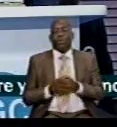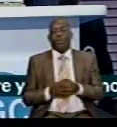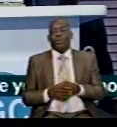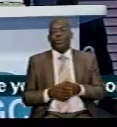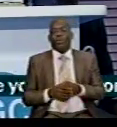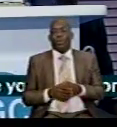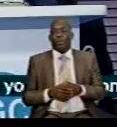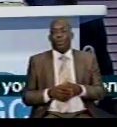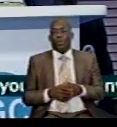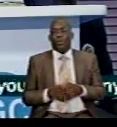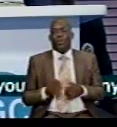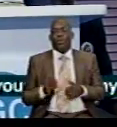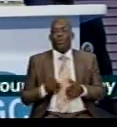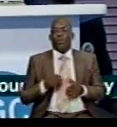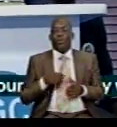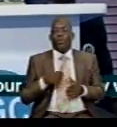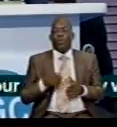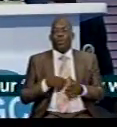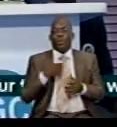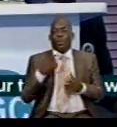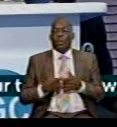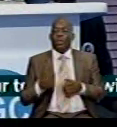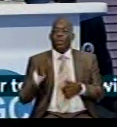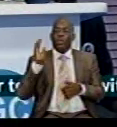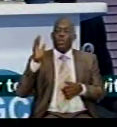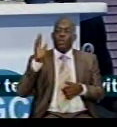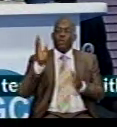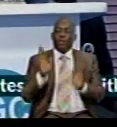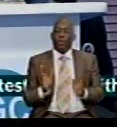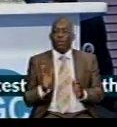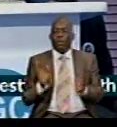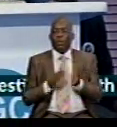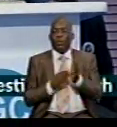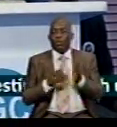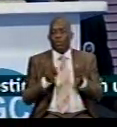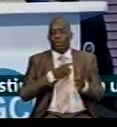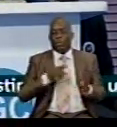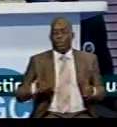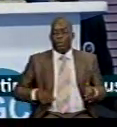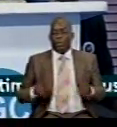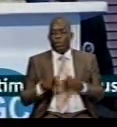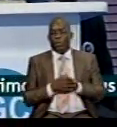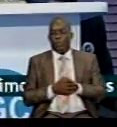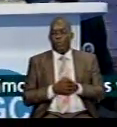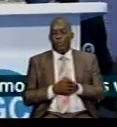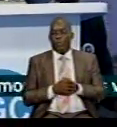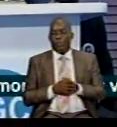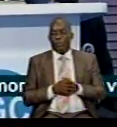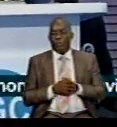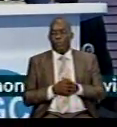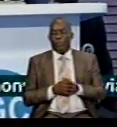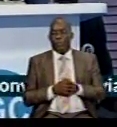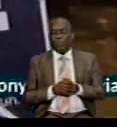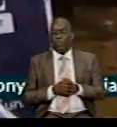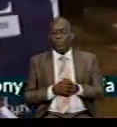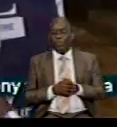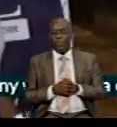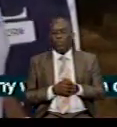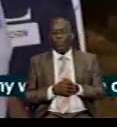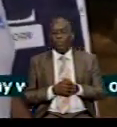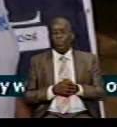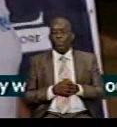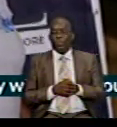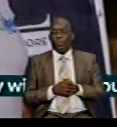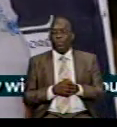testifier. Praise the Lord. Hallelujah. I am Dr. Mrs. Esther Jinembofu, and